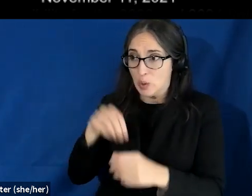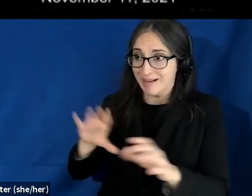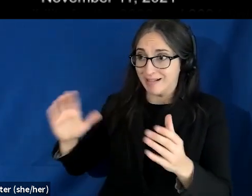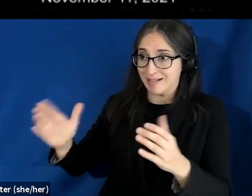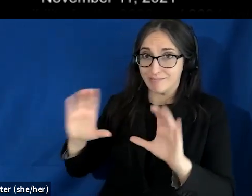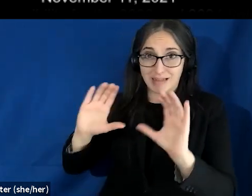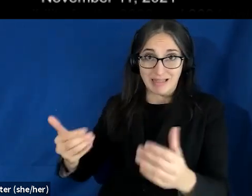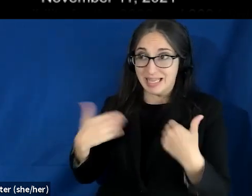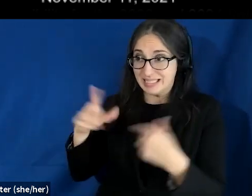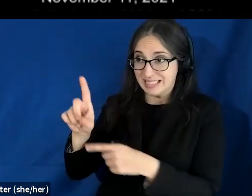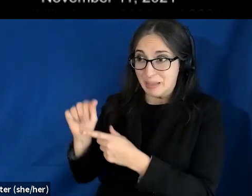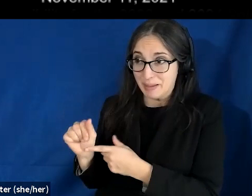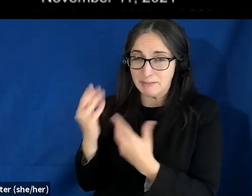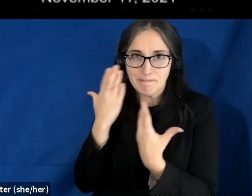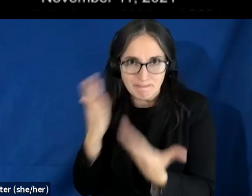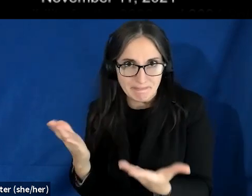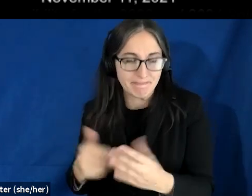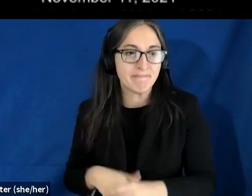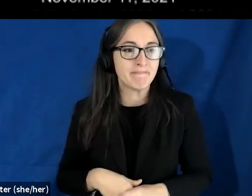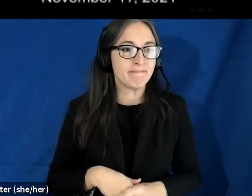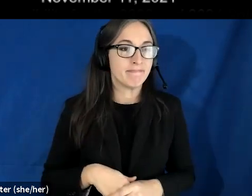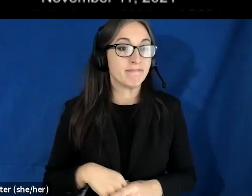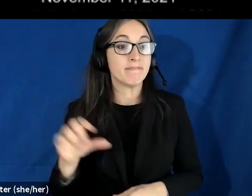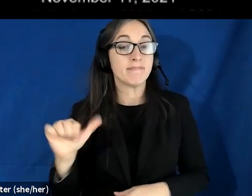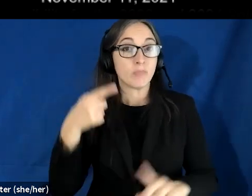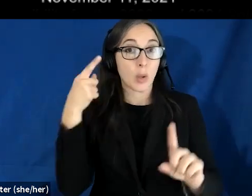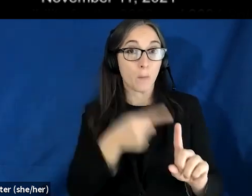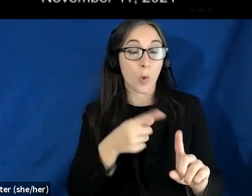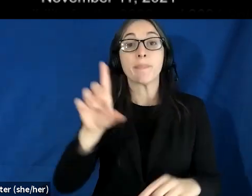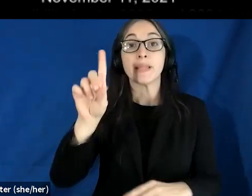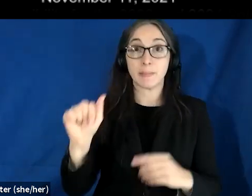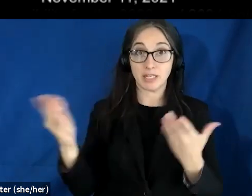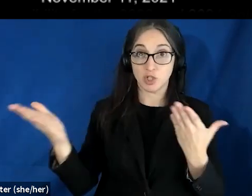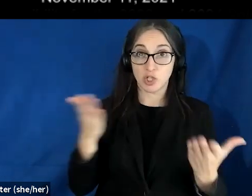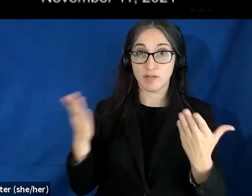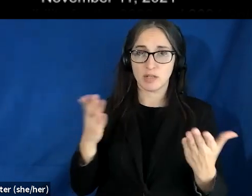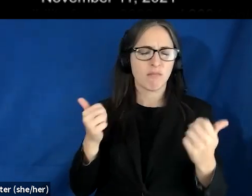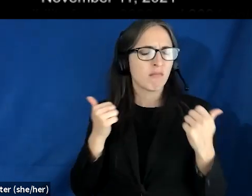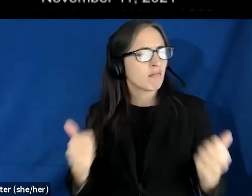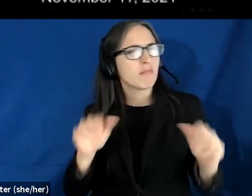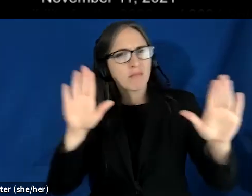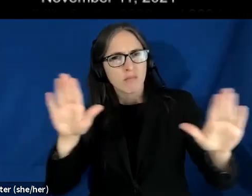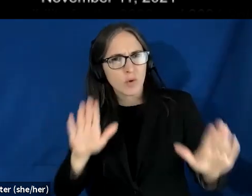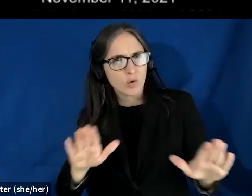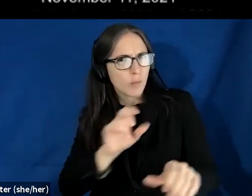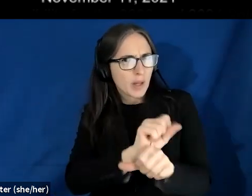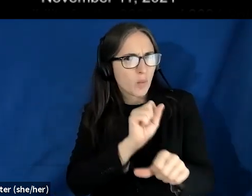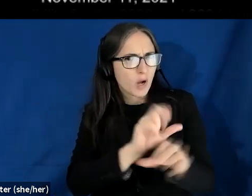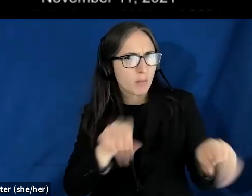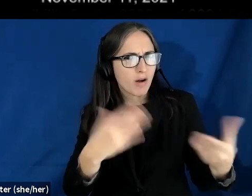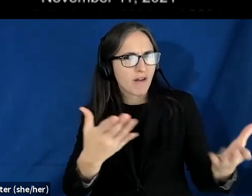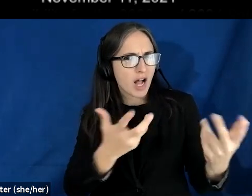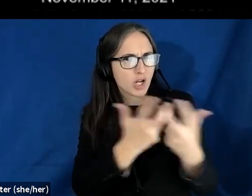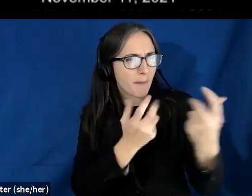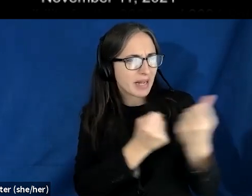disability. Another point is that disability services, who do a great job at providing accommodations, are just focused on